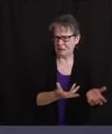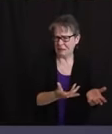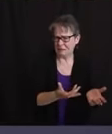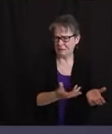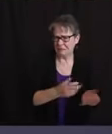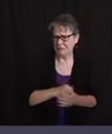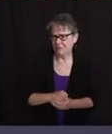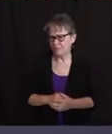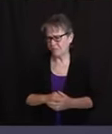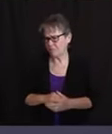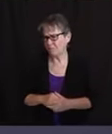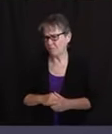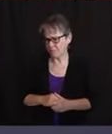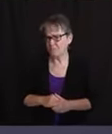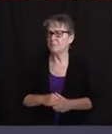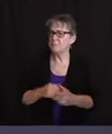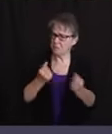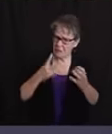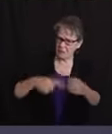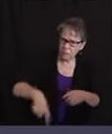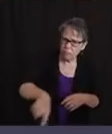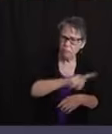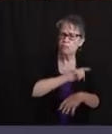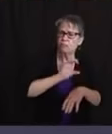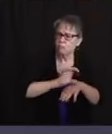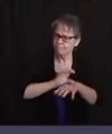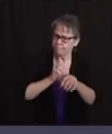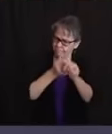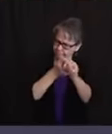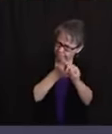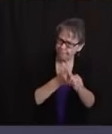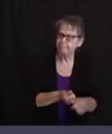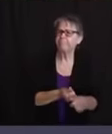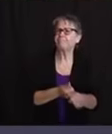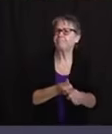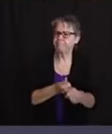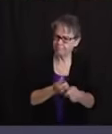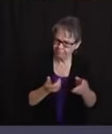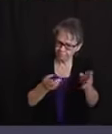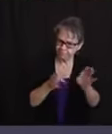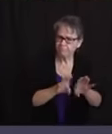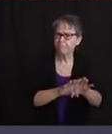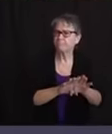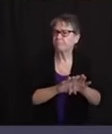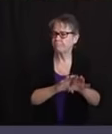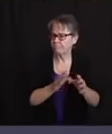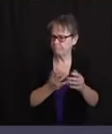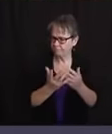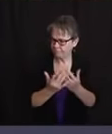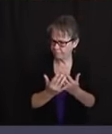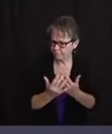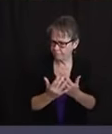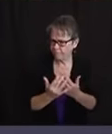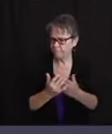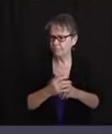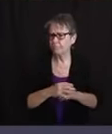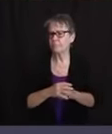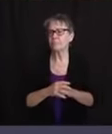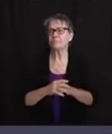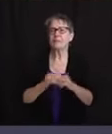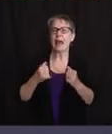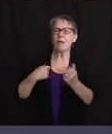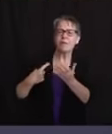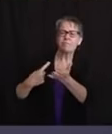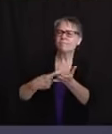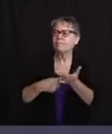compliance, and we're talking to a lot of the folks who are either spiritual leaders in the case of faith or owners in the case